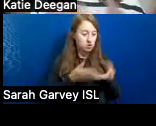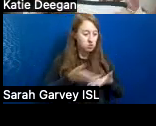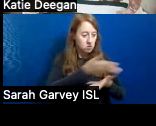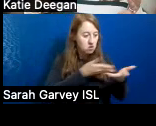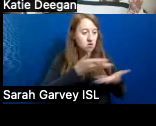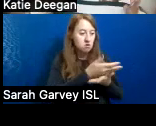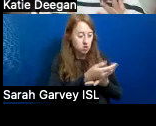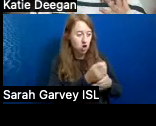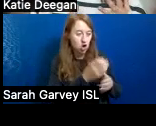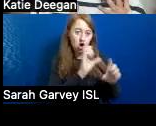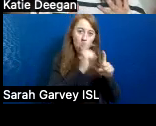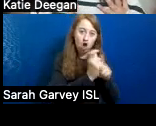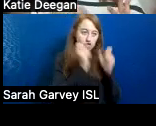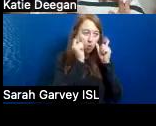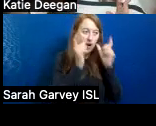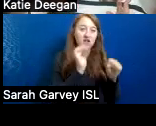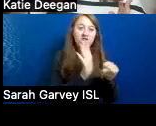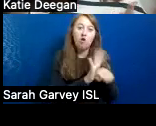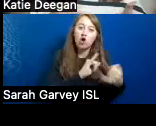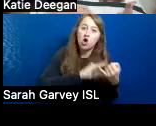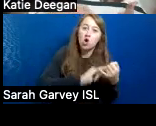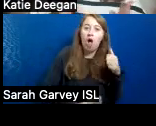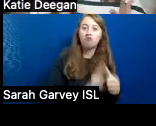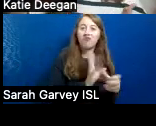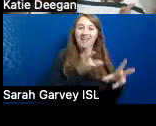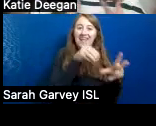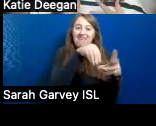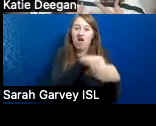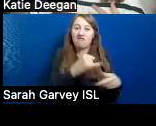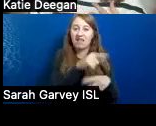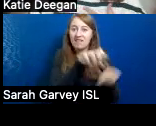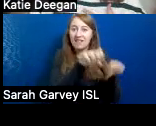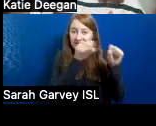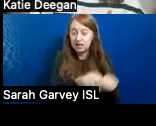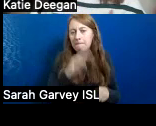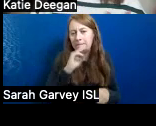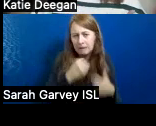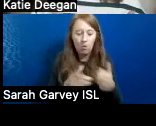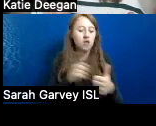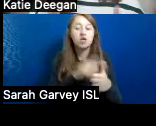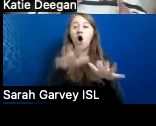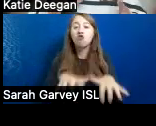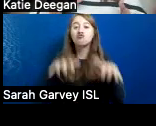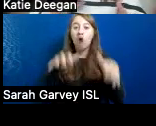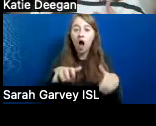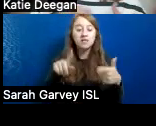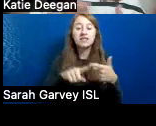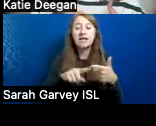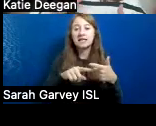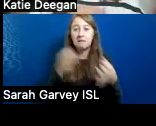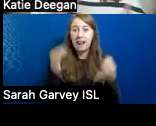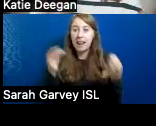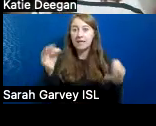system. So that meant political staffers of both the Oireachtas and political headquarters, the